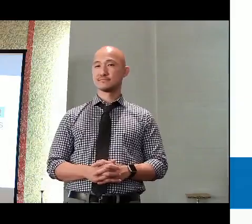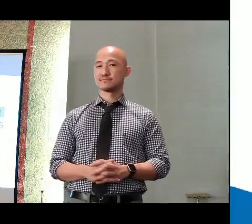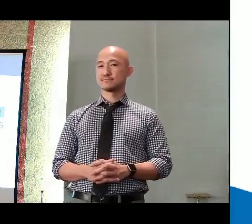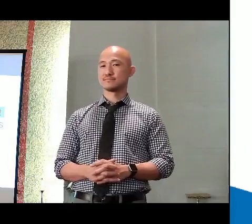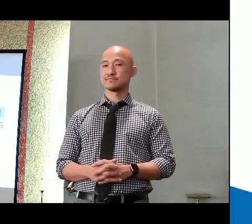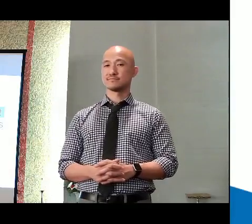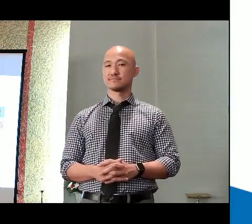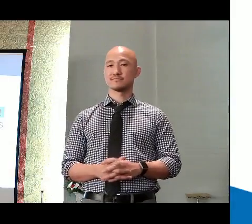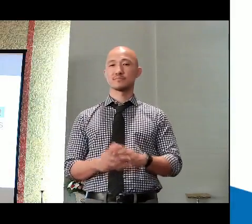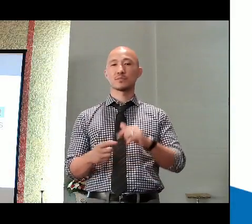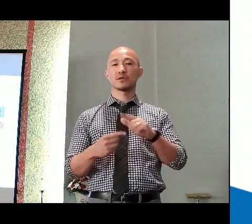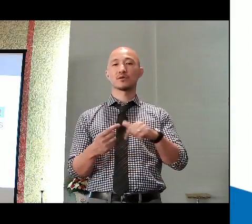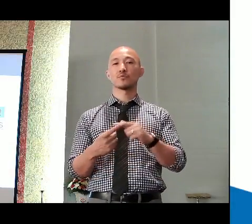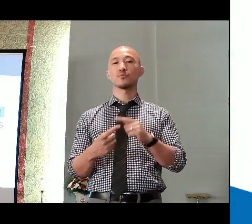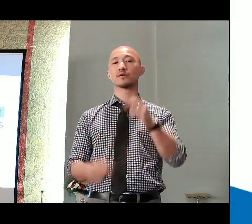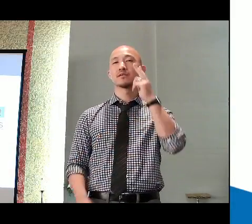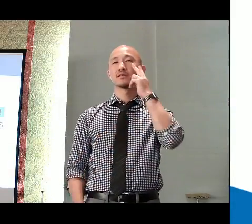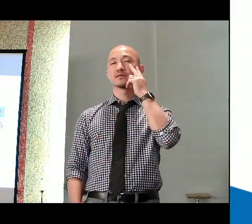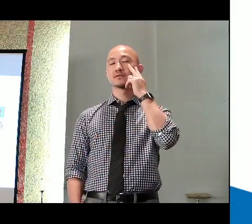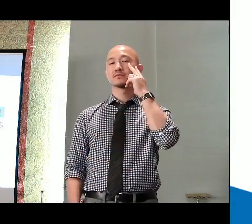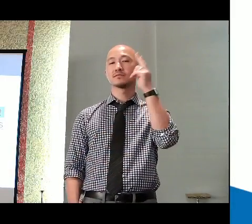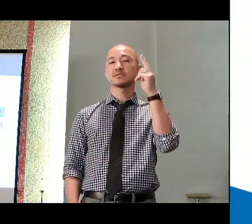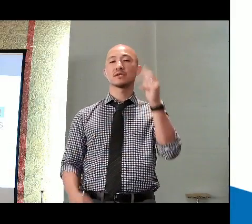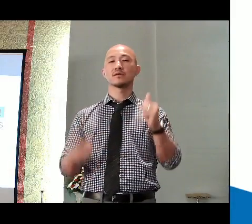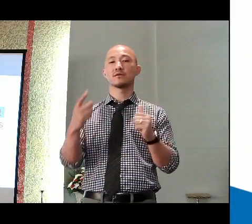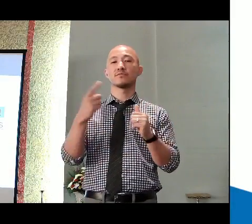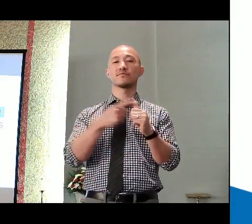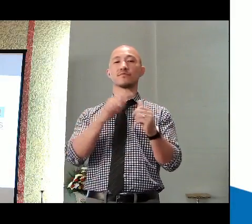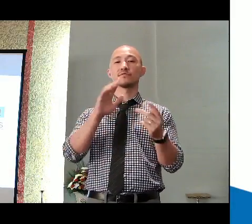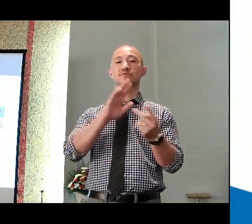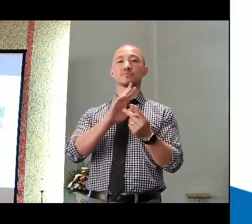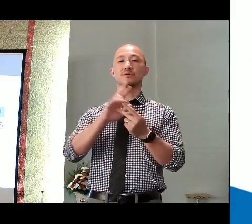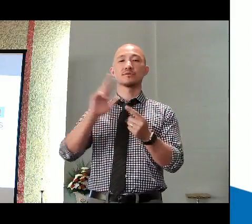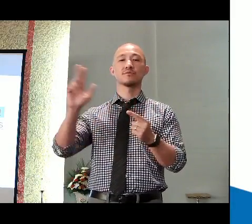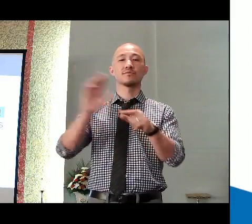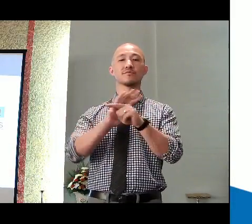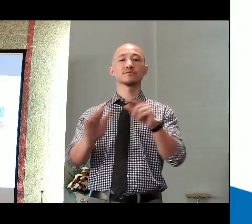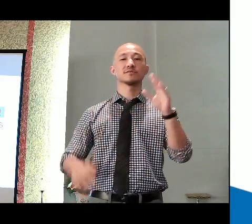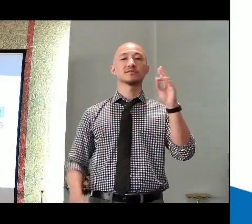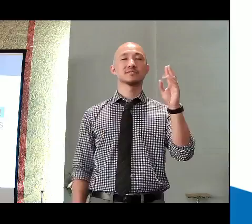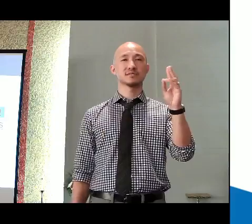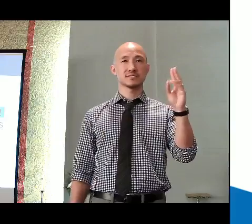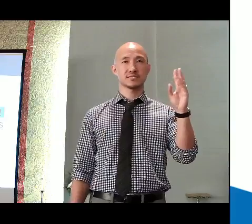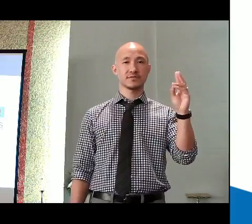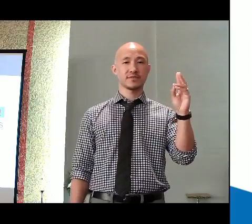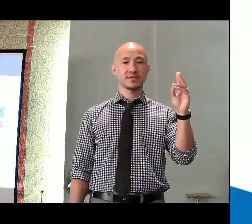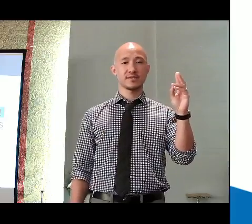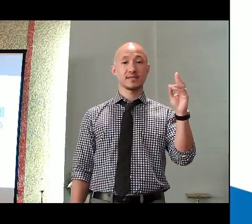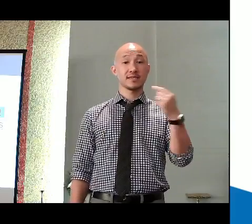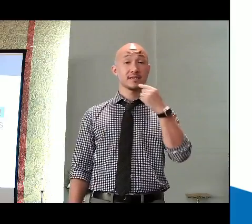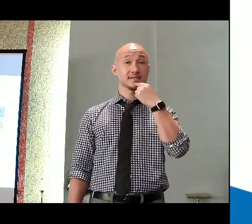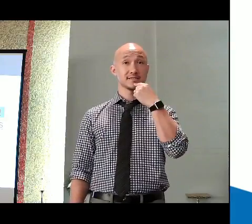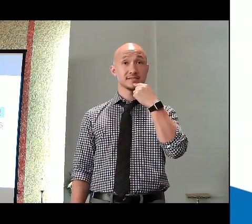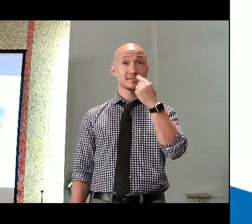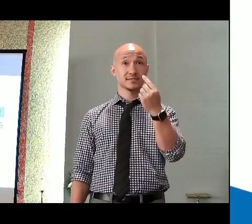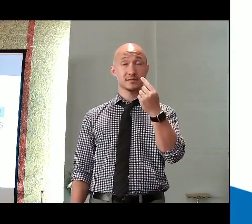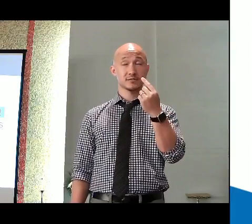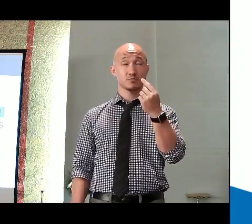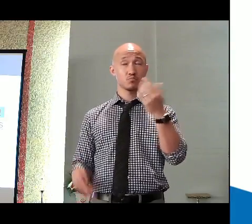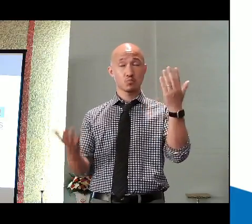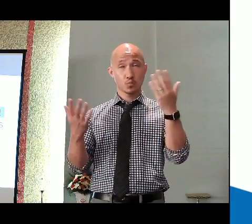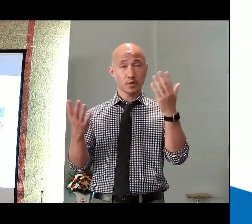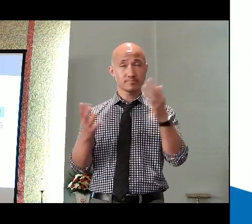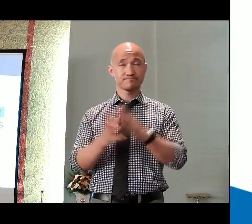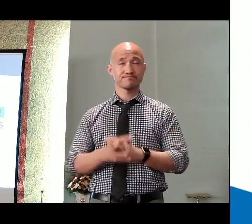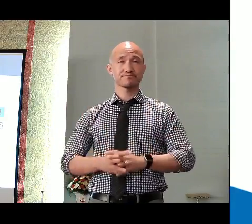look at that last clause. What does it say? There's a warning there, isn't it?